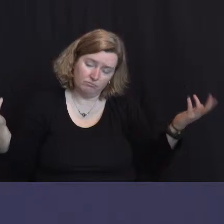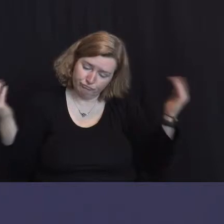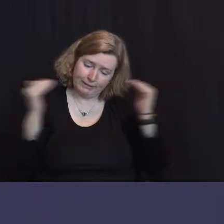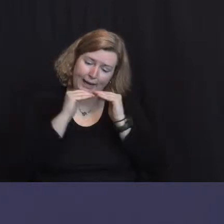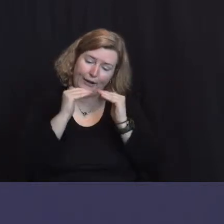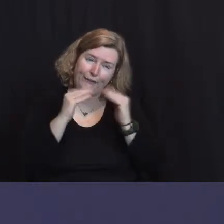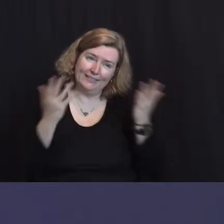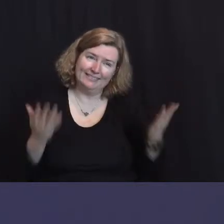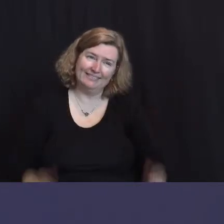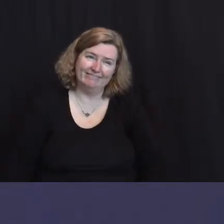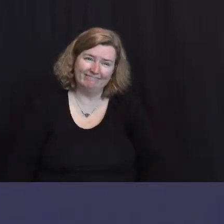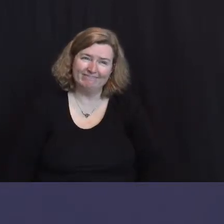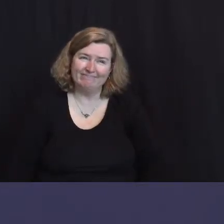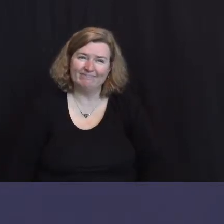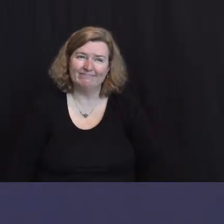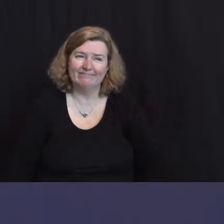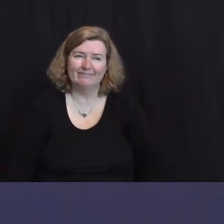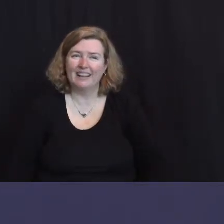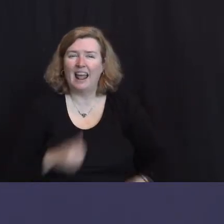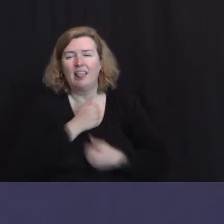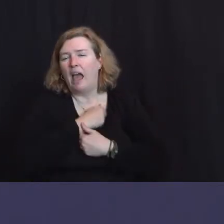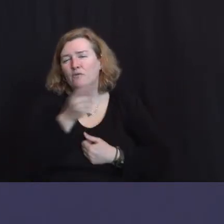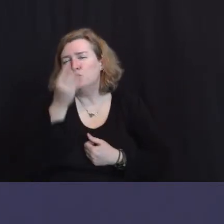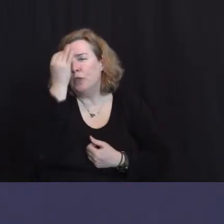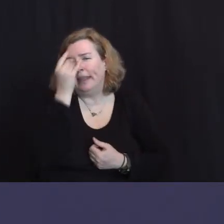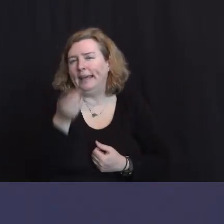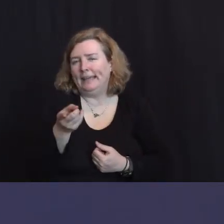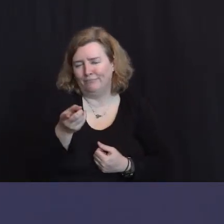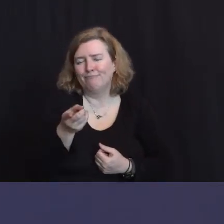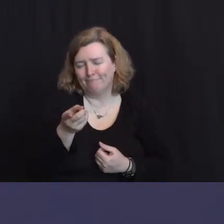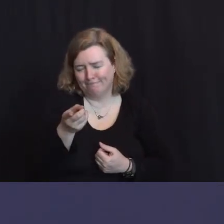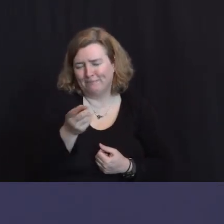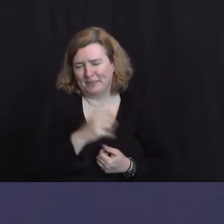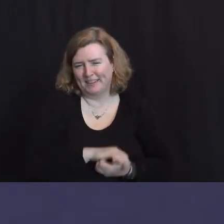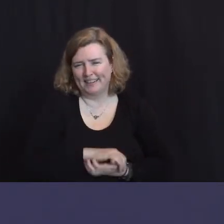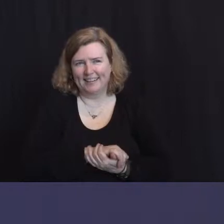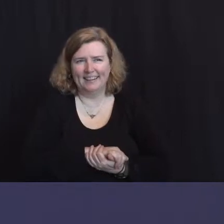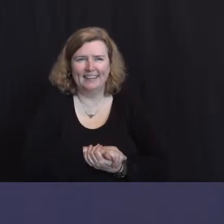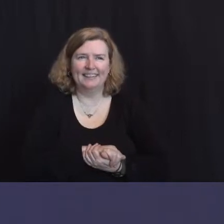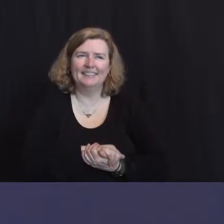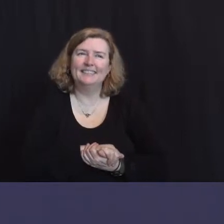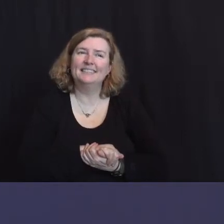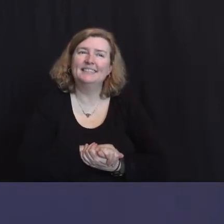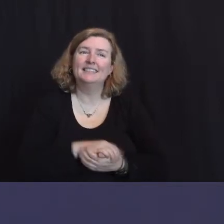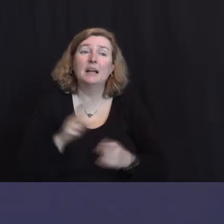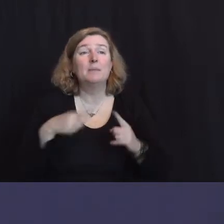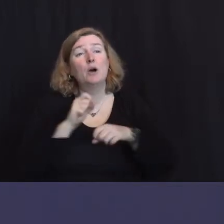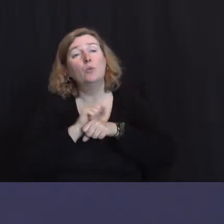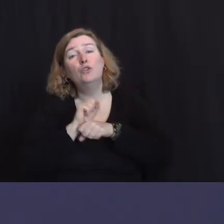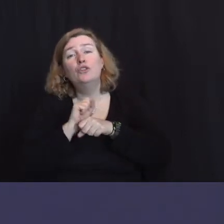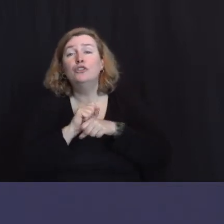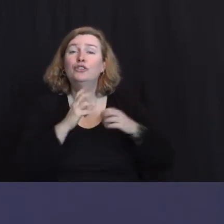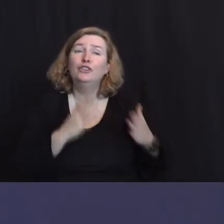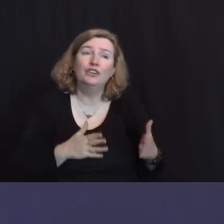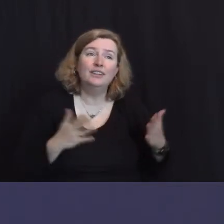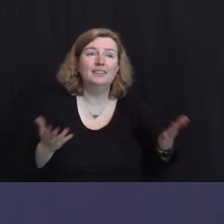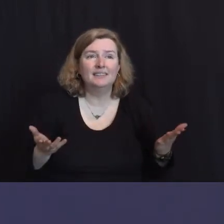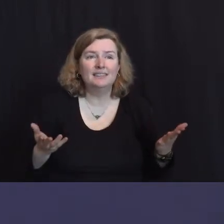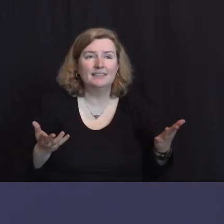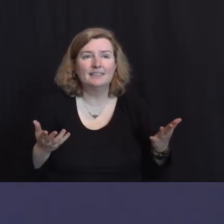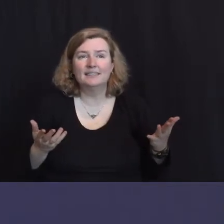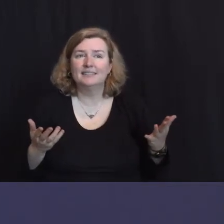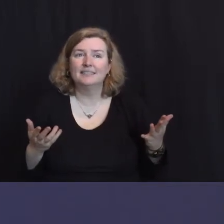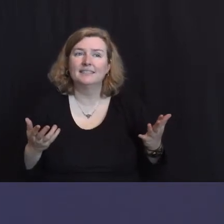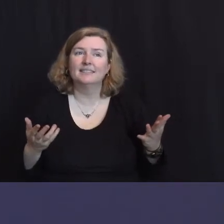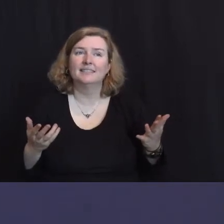I love the way you're thinking, Dave. On workers, listen, this is not the first time this has come up. This comes up pretty regularly, and